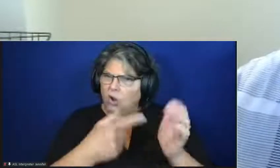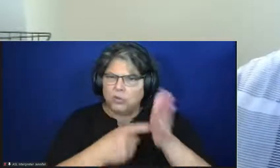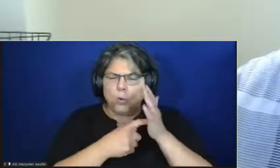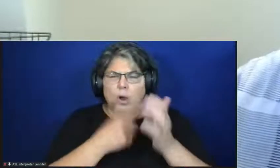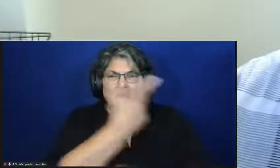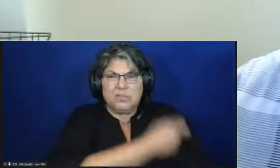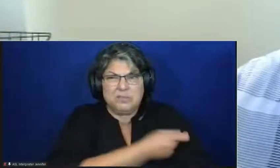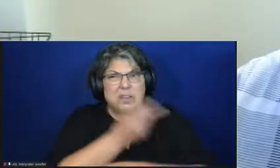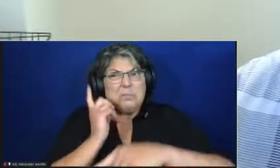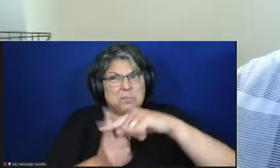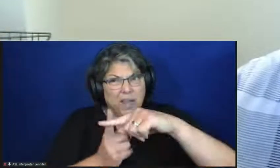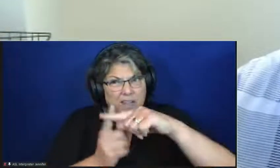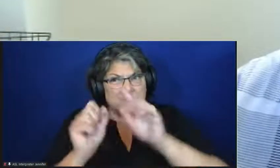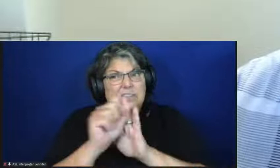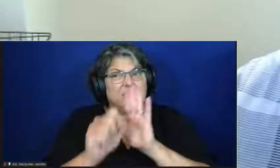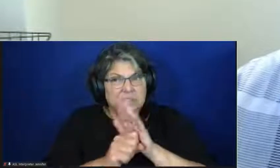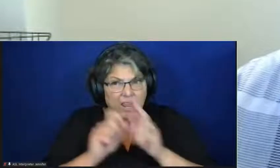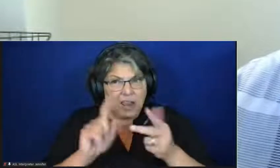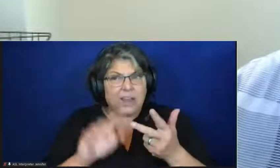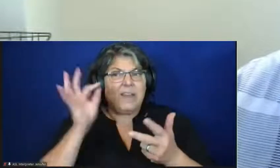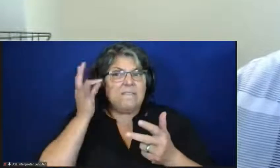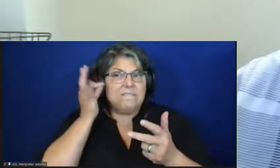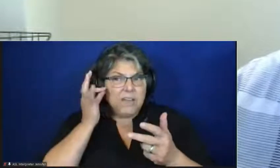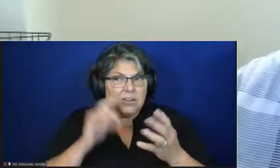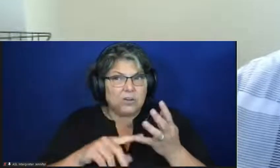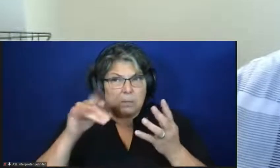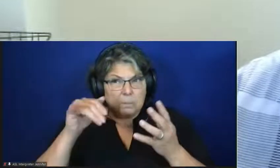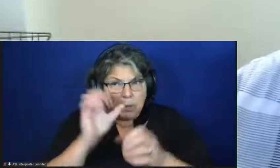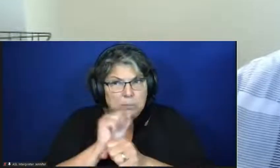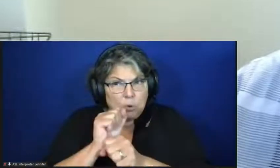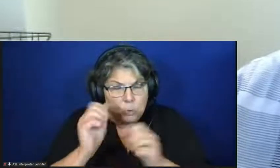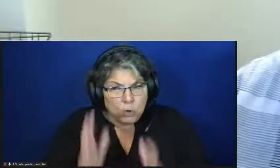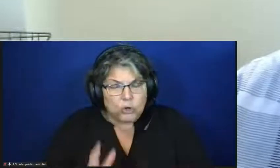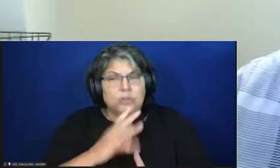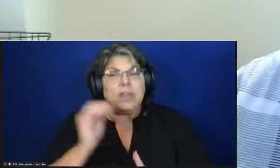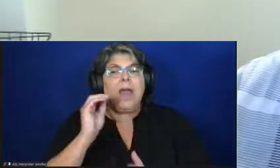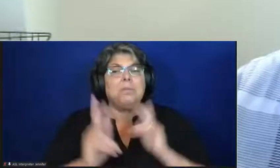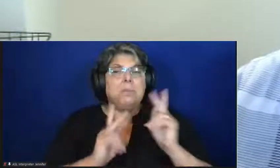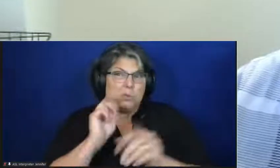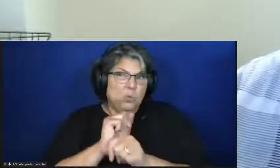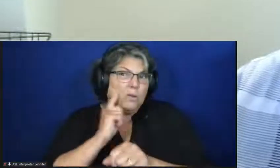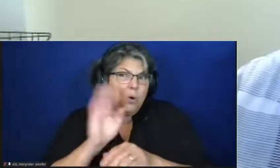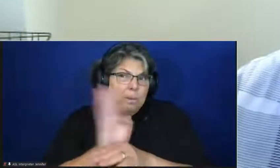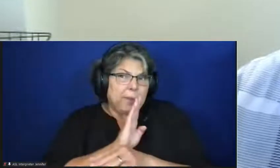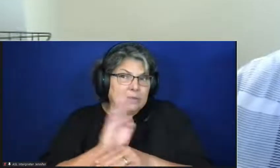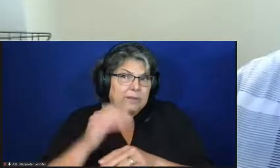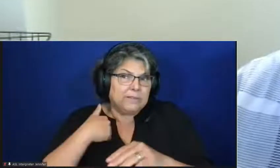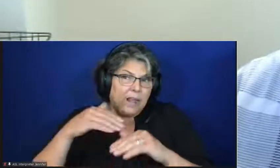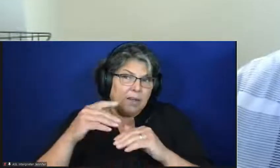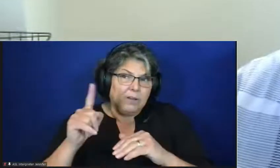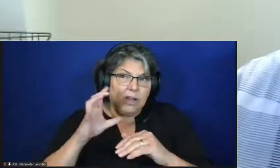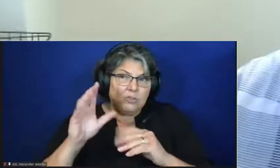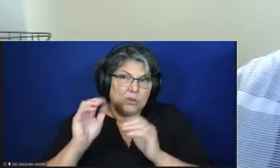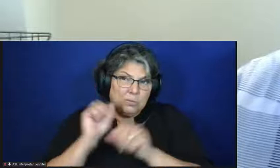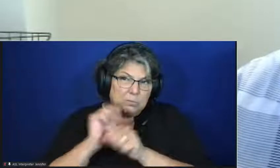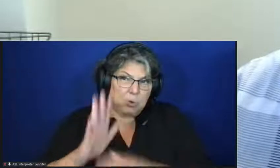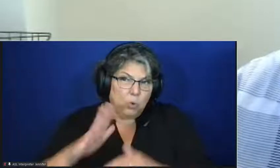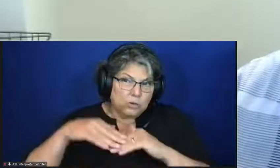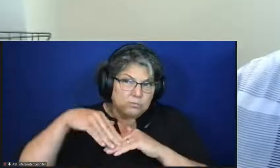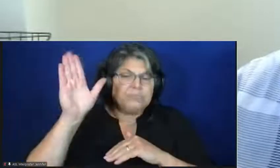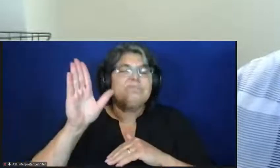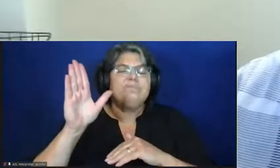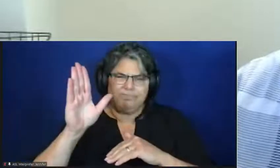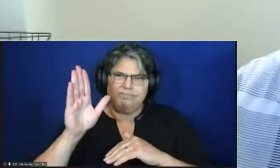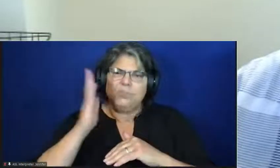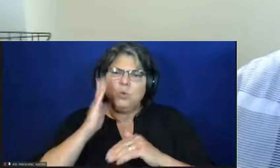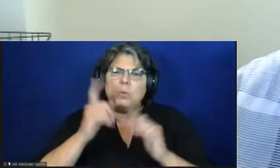state and federal and public workers, as well as those who work for businesses with more than 100 employees, will be